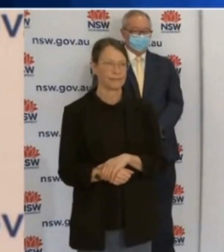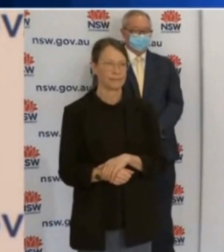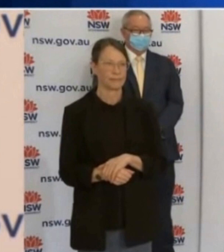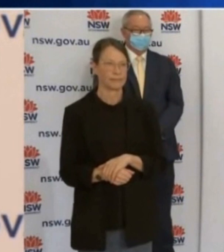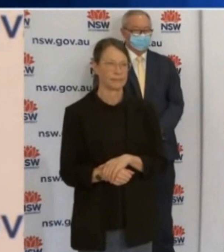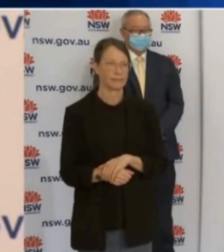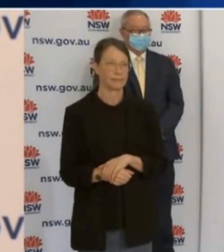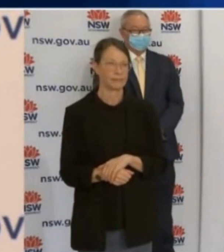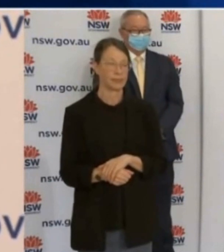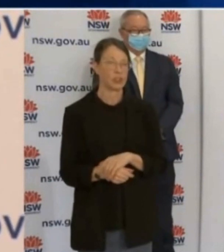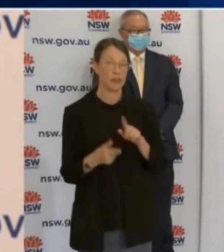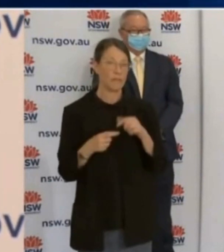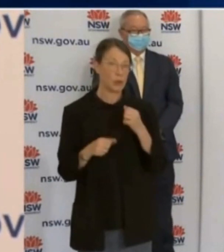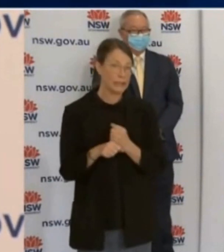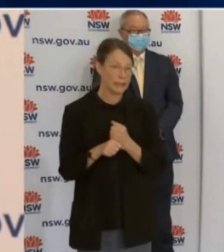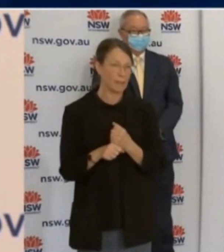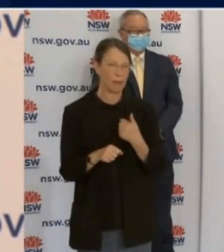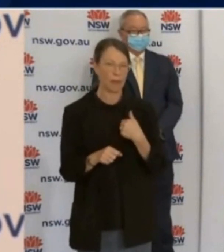they reported a case had